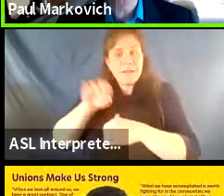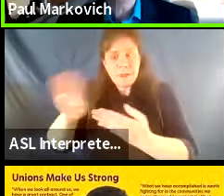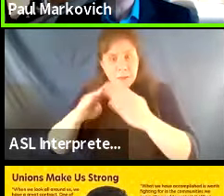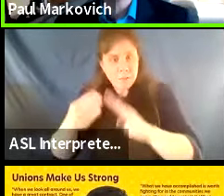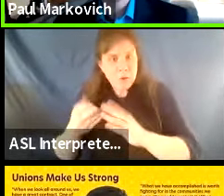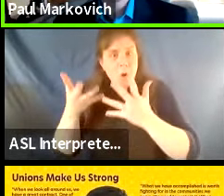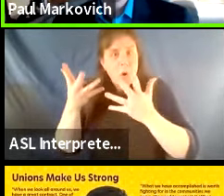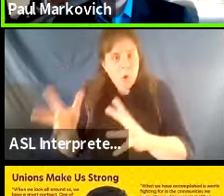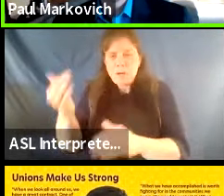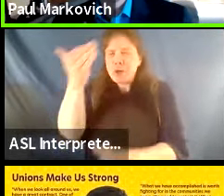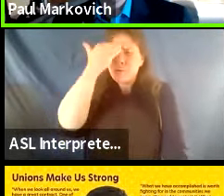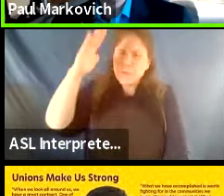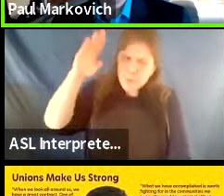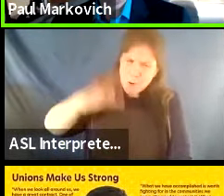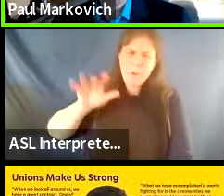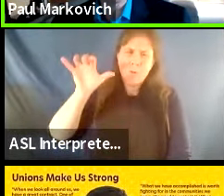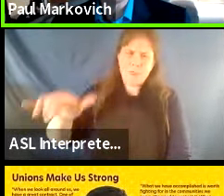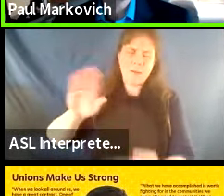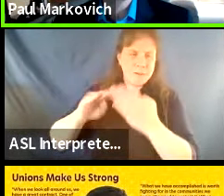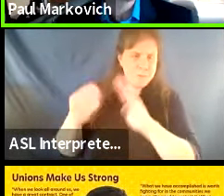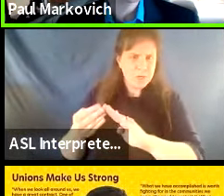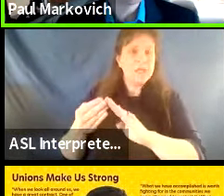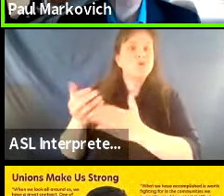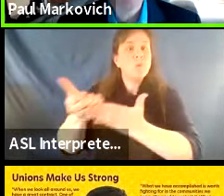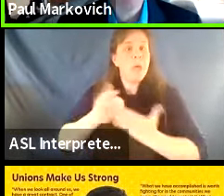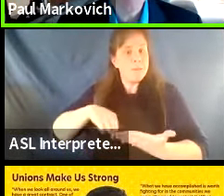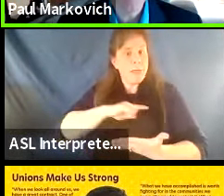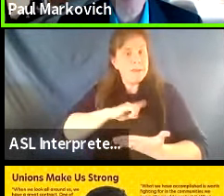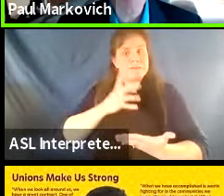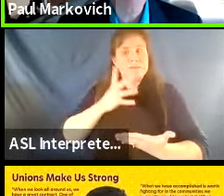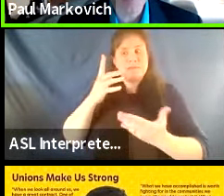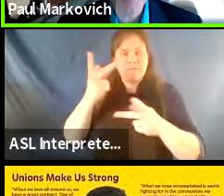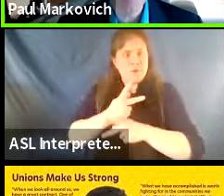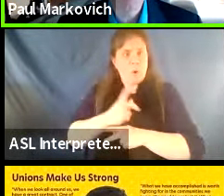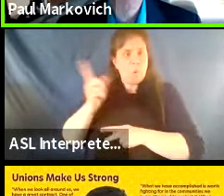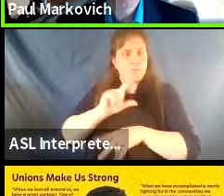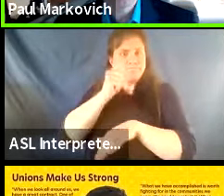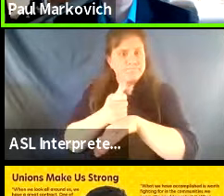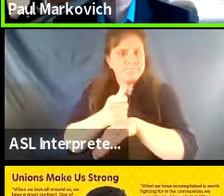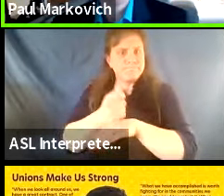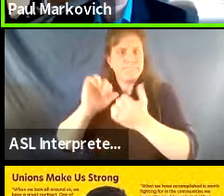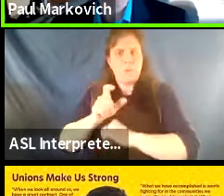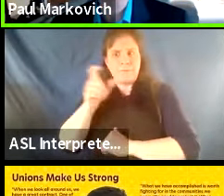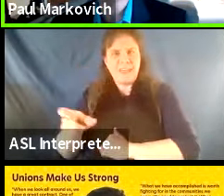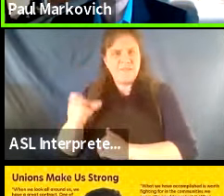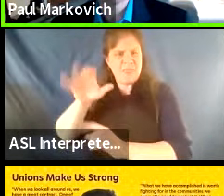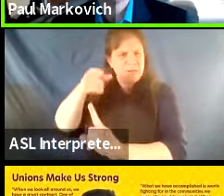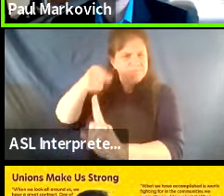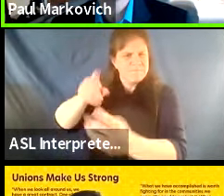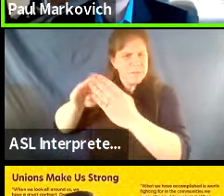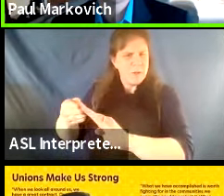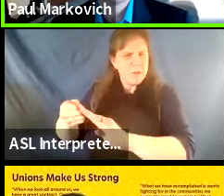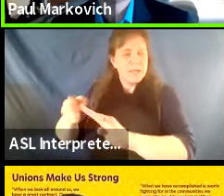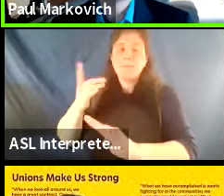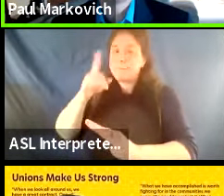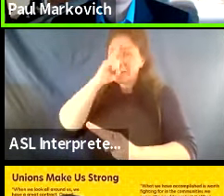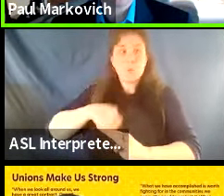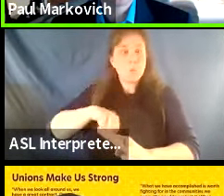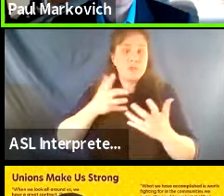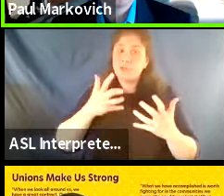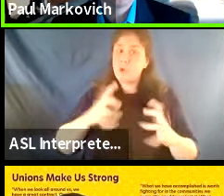that we have a supply chain where we're not wasting any of this, but we're actually getting to those